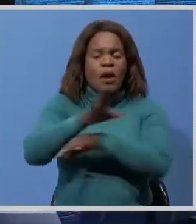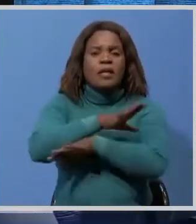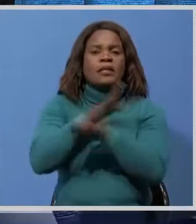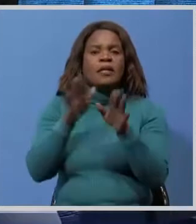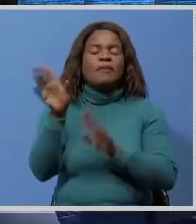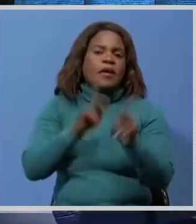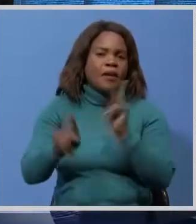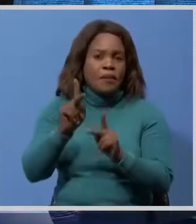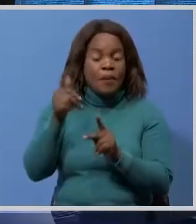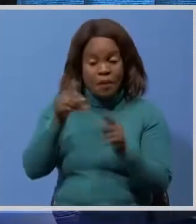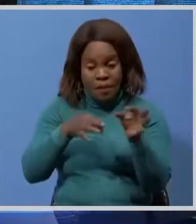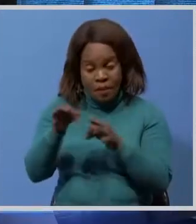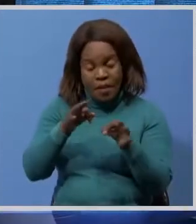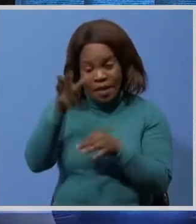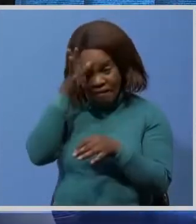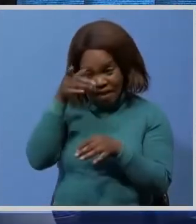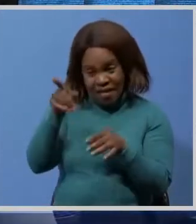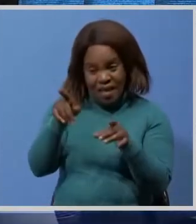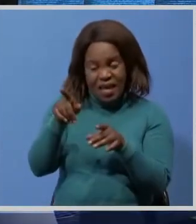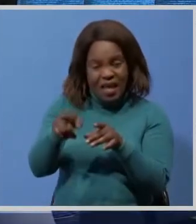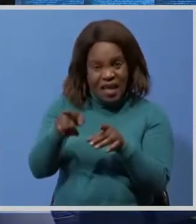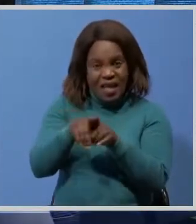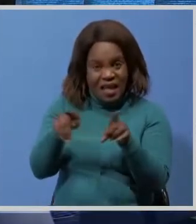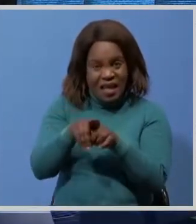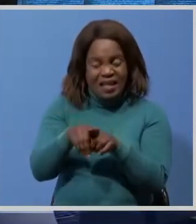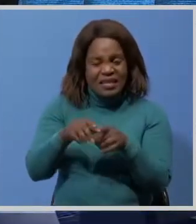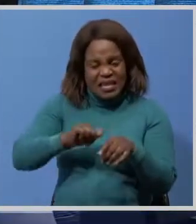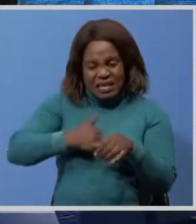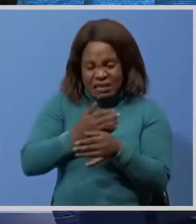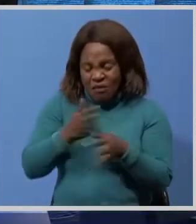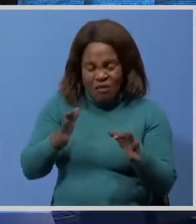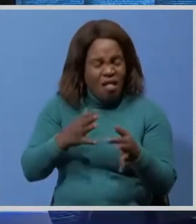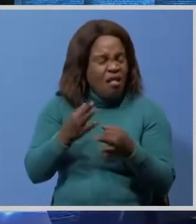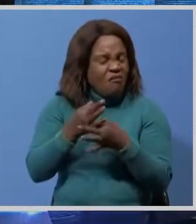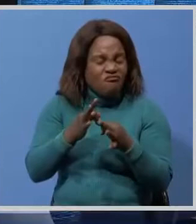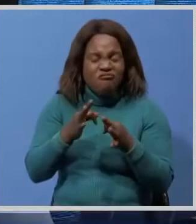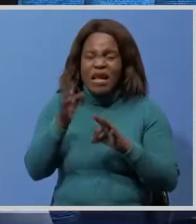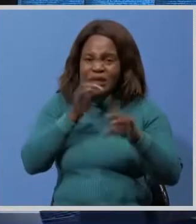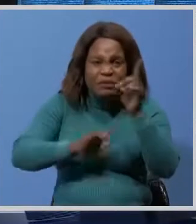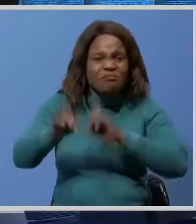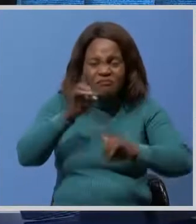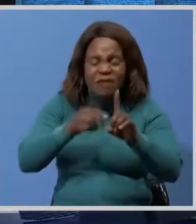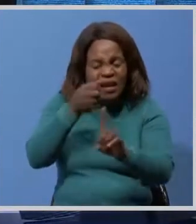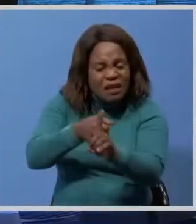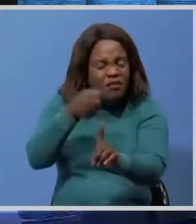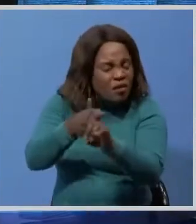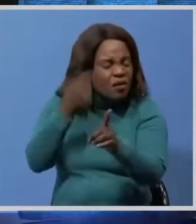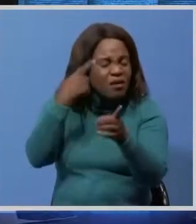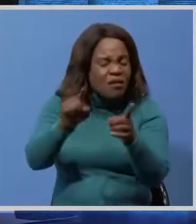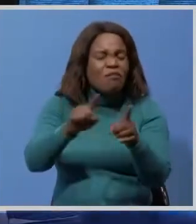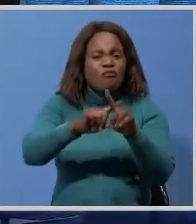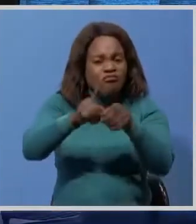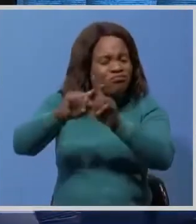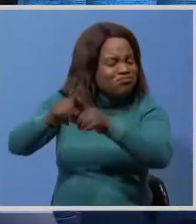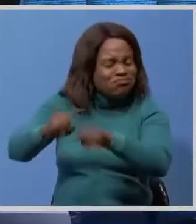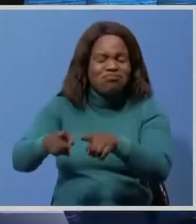he has described Father Chilinda as a selfless, charismatic and dedicated man of God who advocated for civility in